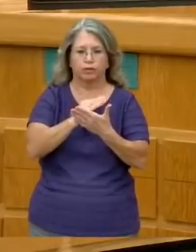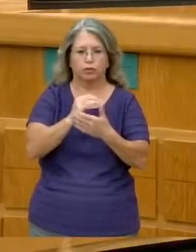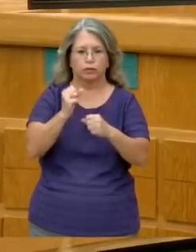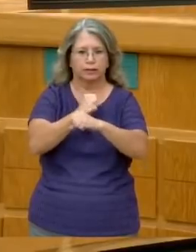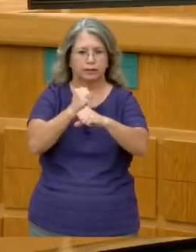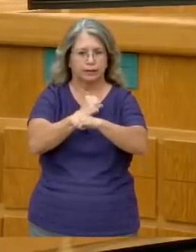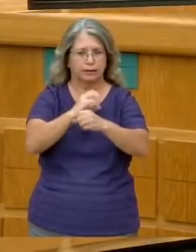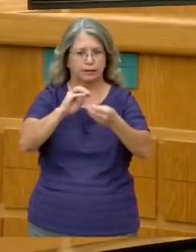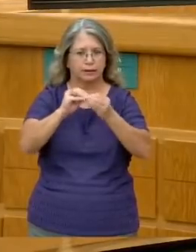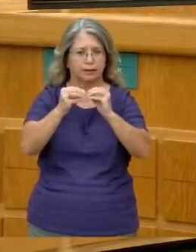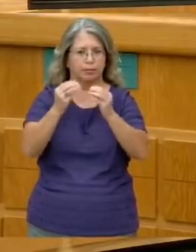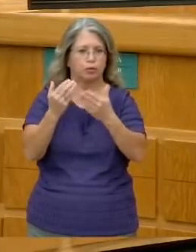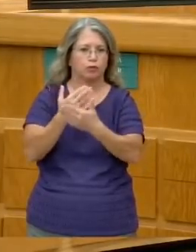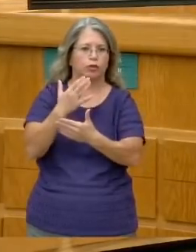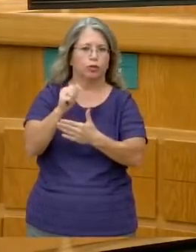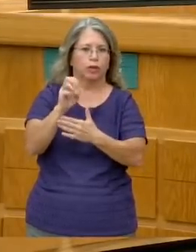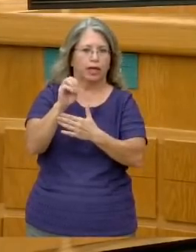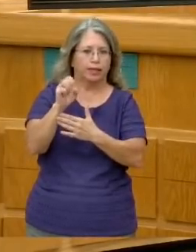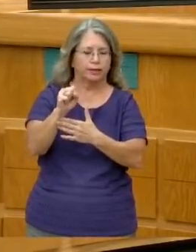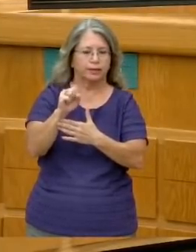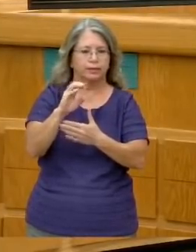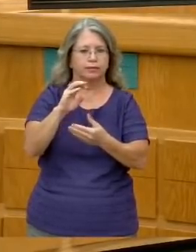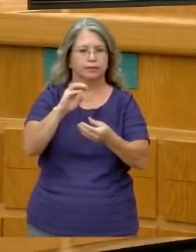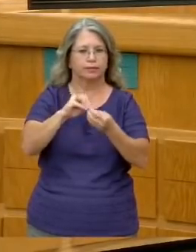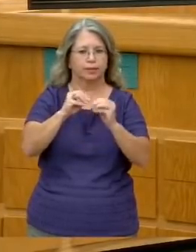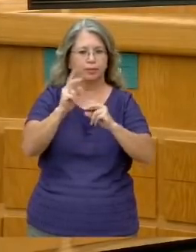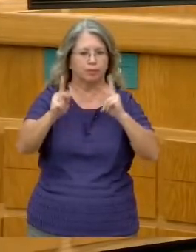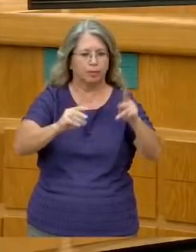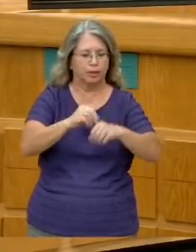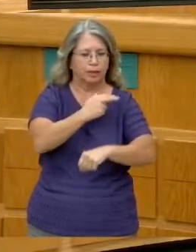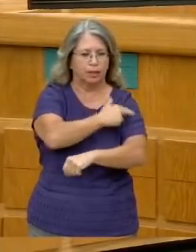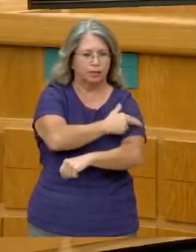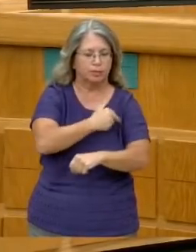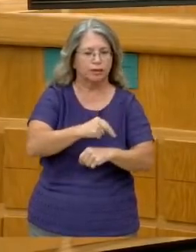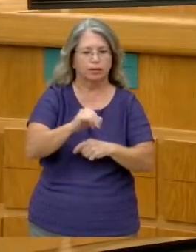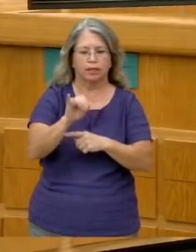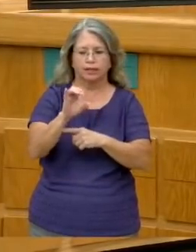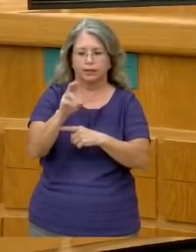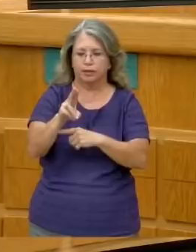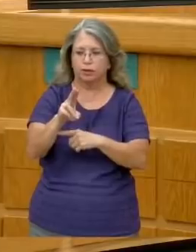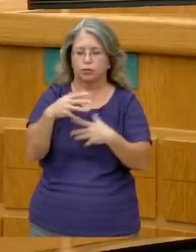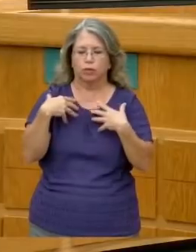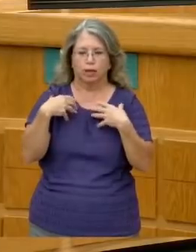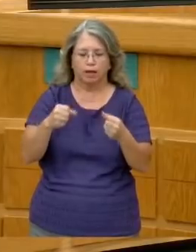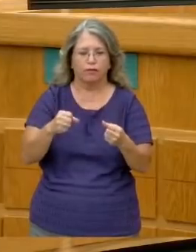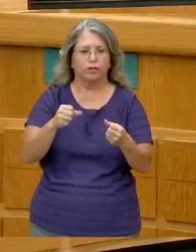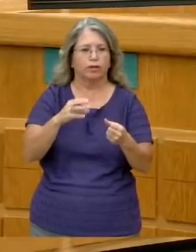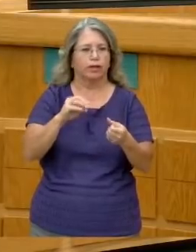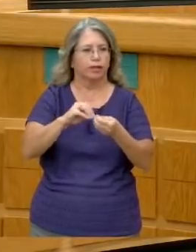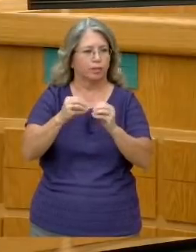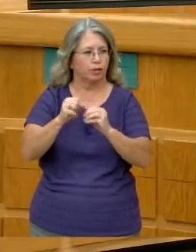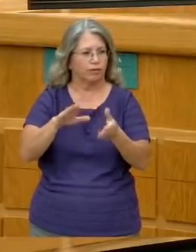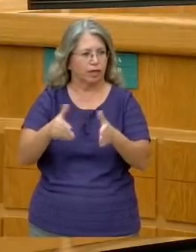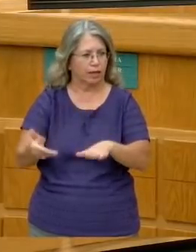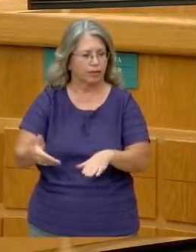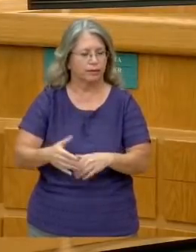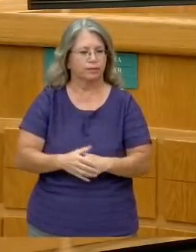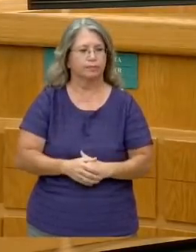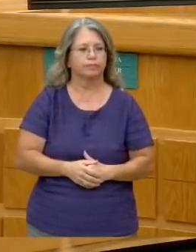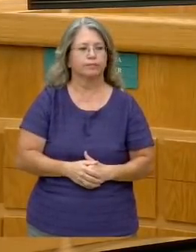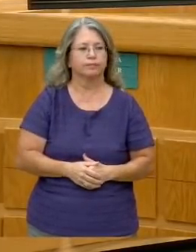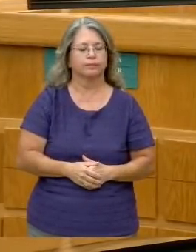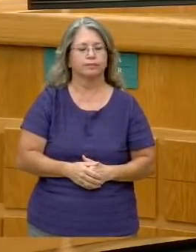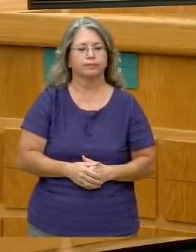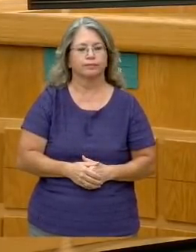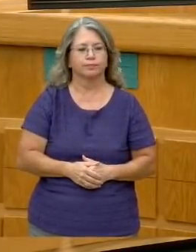for a number of new cases, persons in the hospital, ICU, recovered, a number of deaths. And